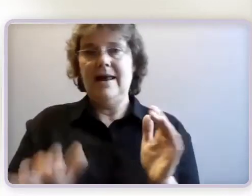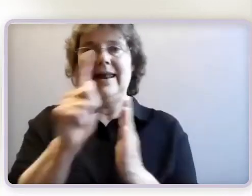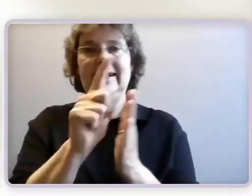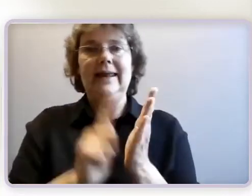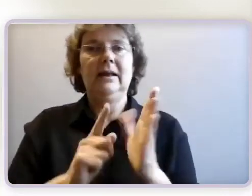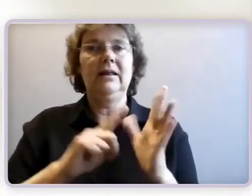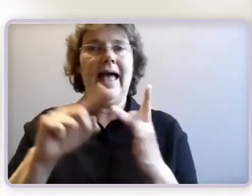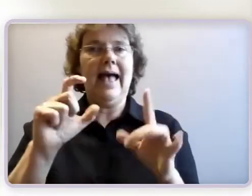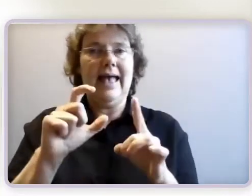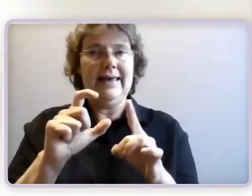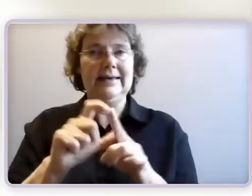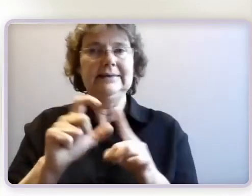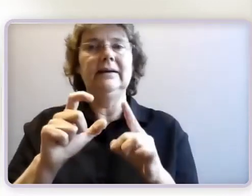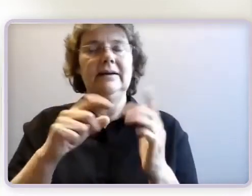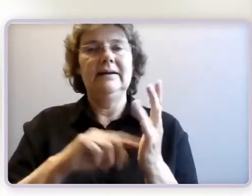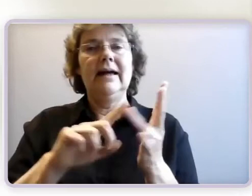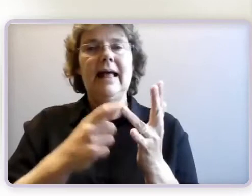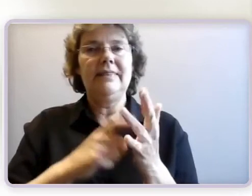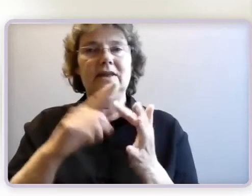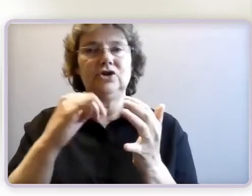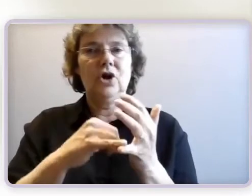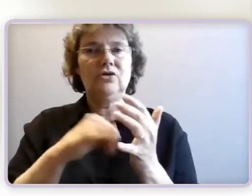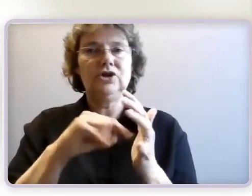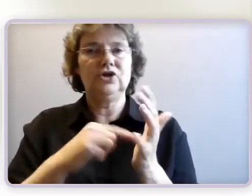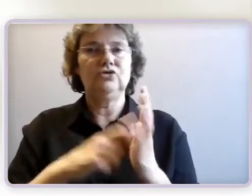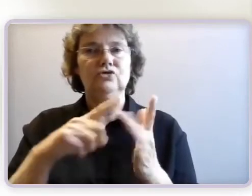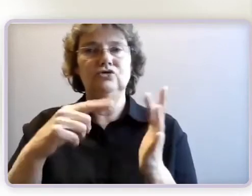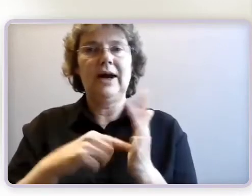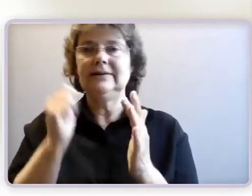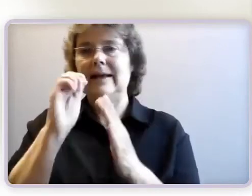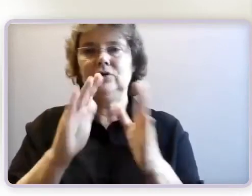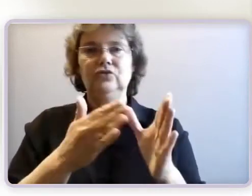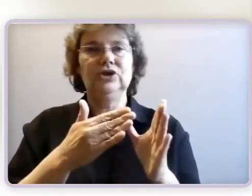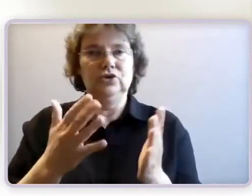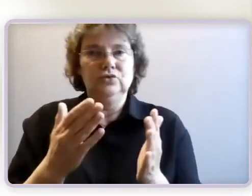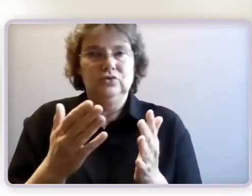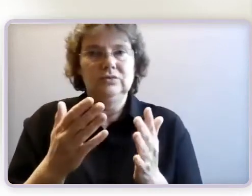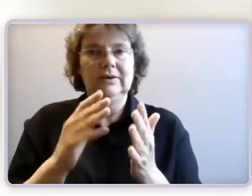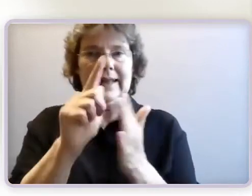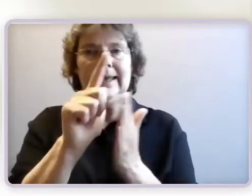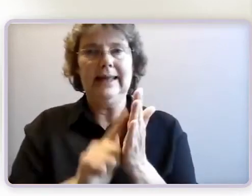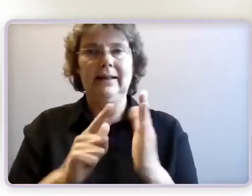Islander Legal Services. So we are in every state and territory across the country.